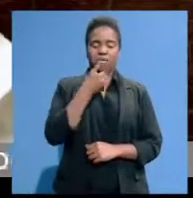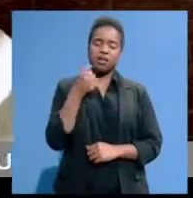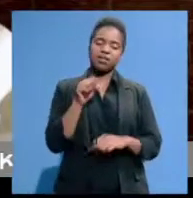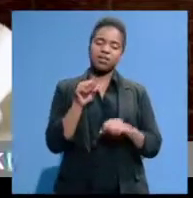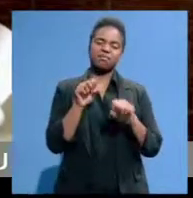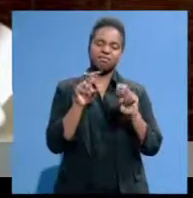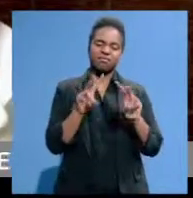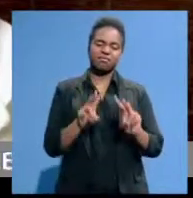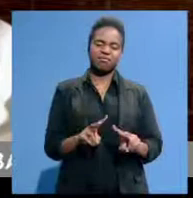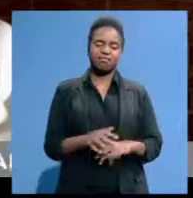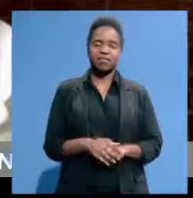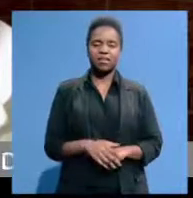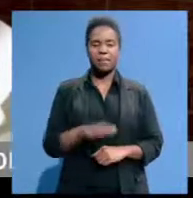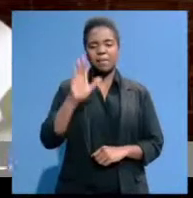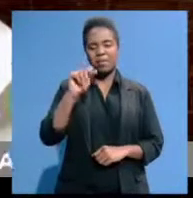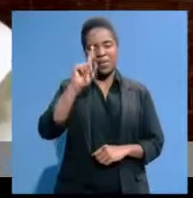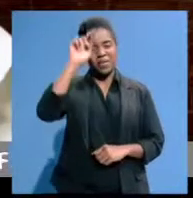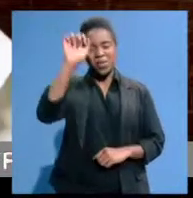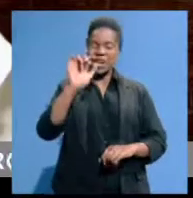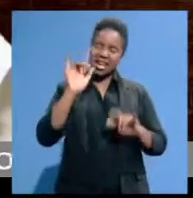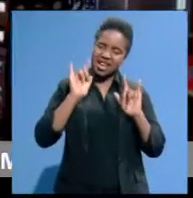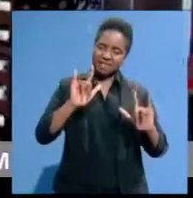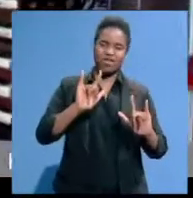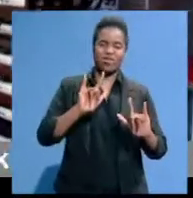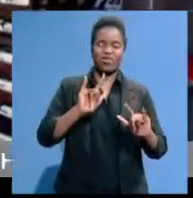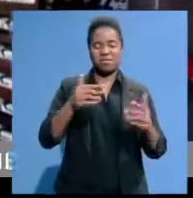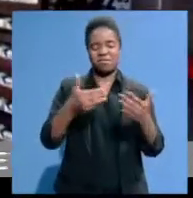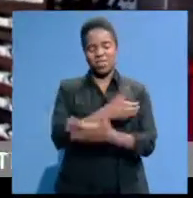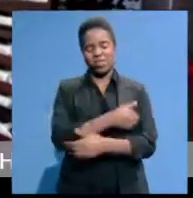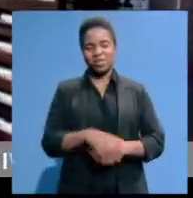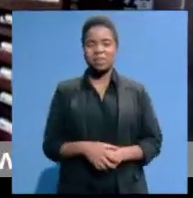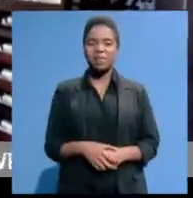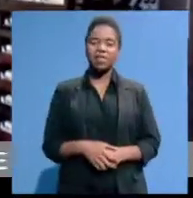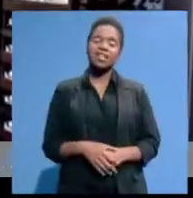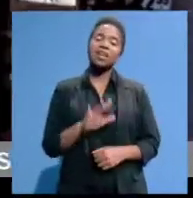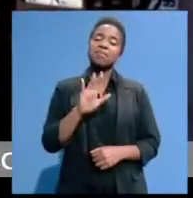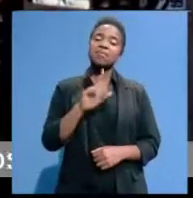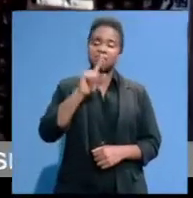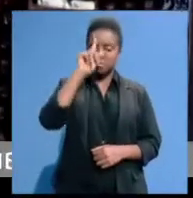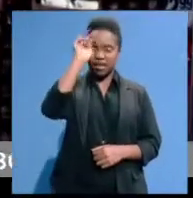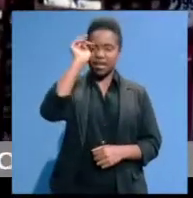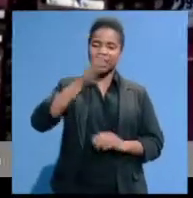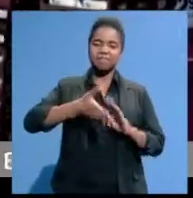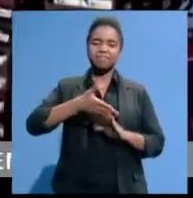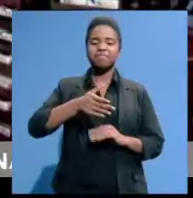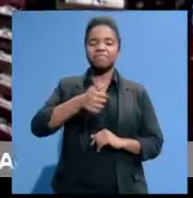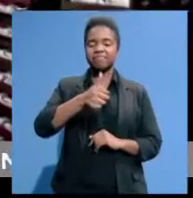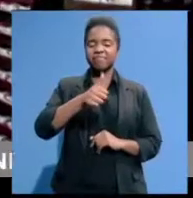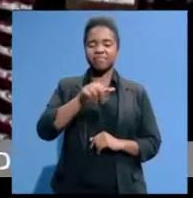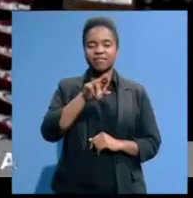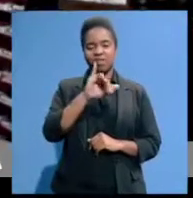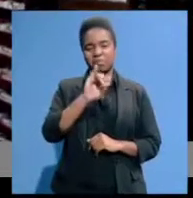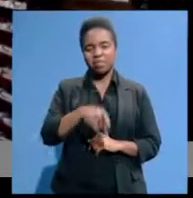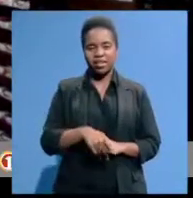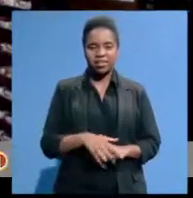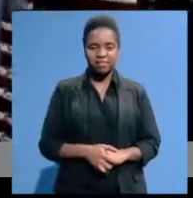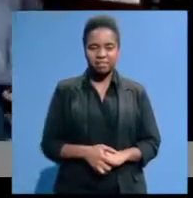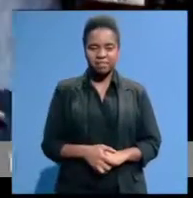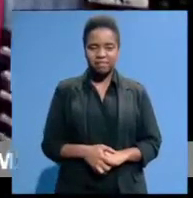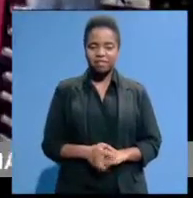candles, whatever, actually that meant that it was more about the signal of Tata to pass